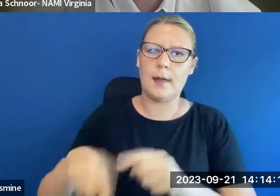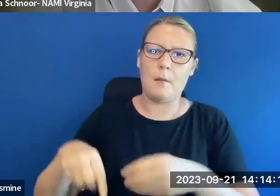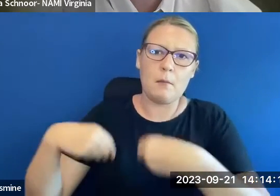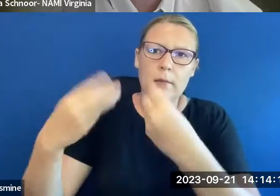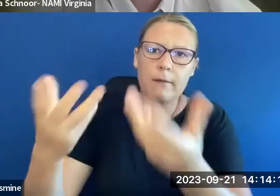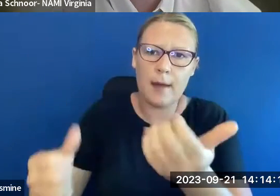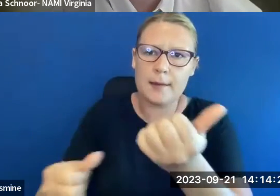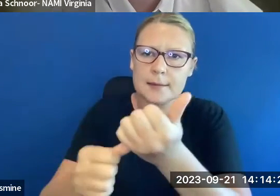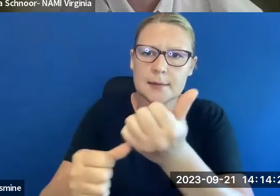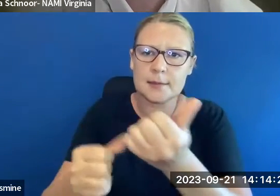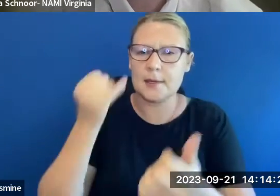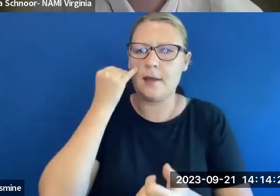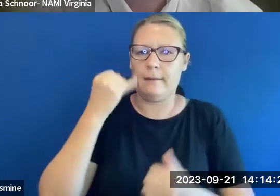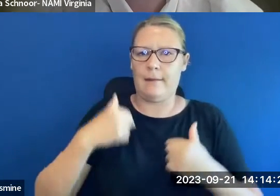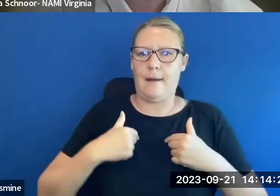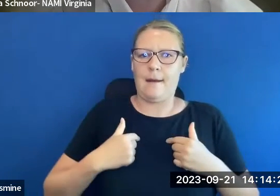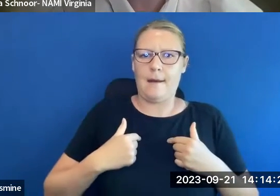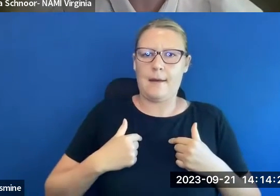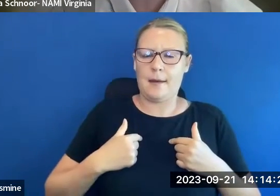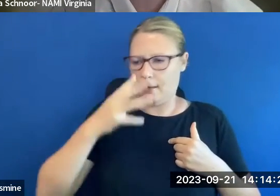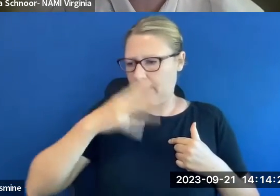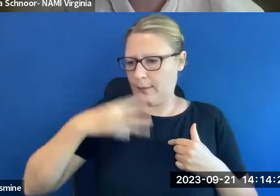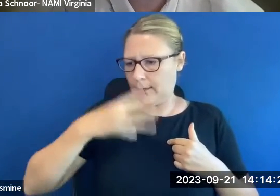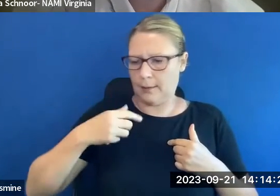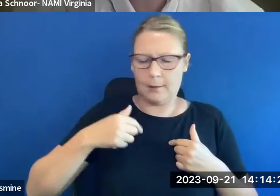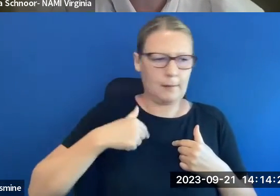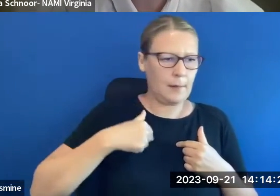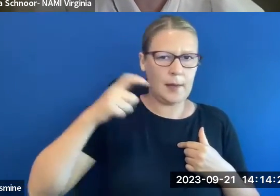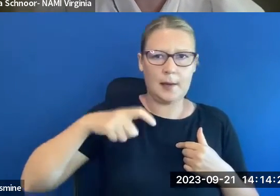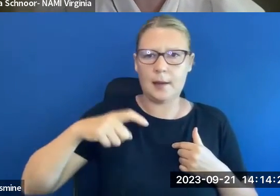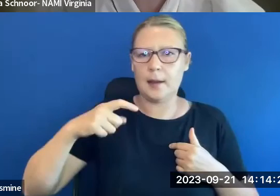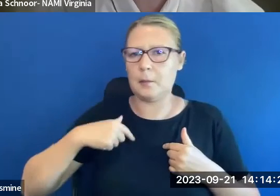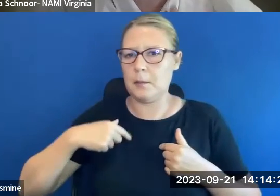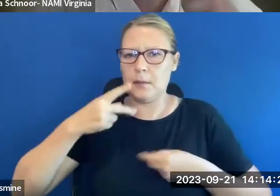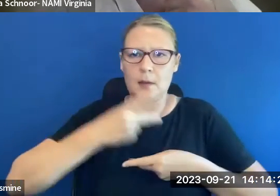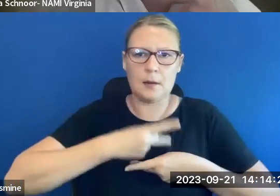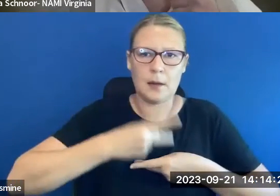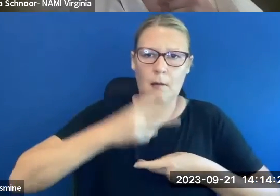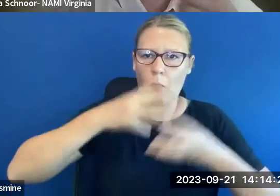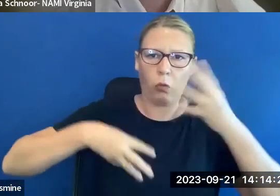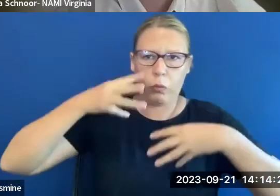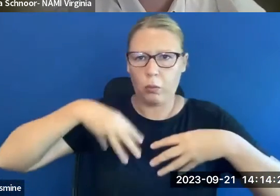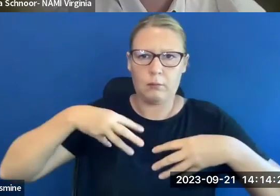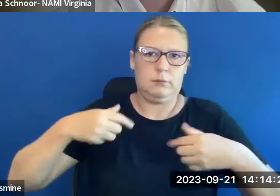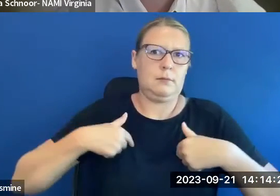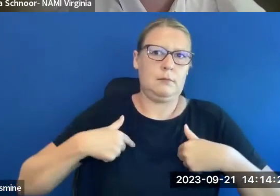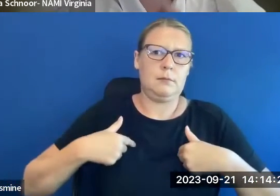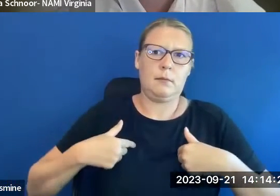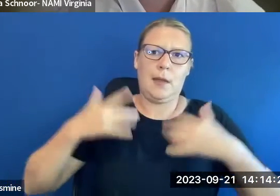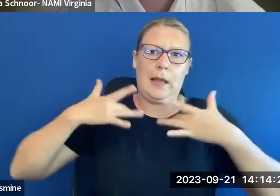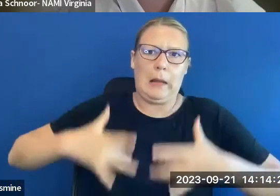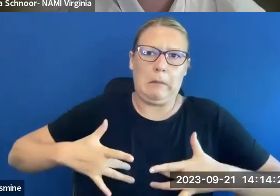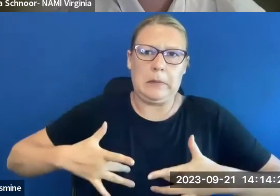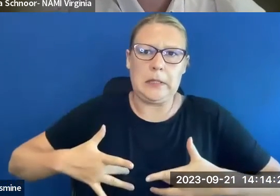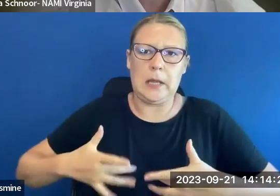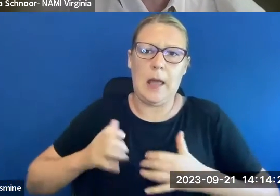you aren't able to figure out what you yourself need and take care of that. But the second part of that with the trainings, and I agree